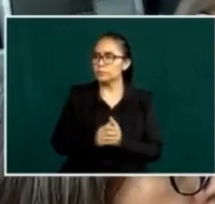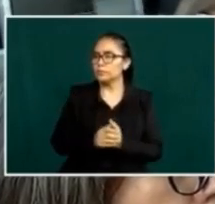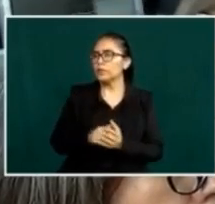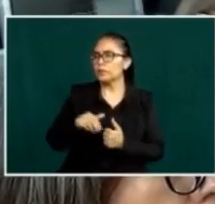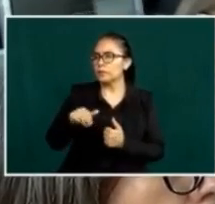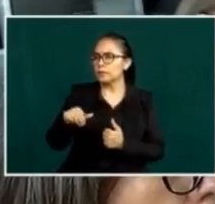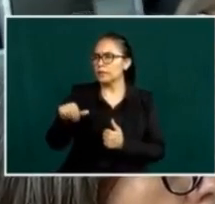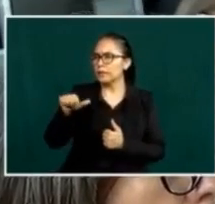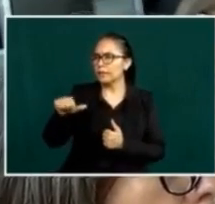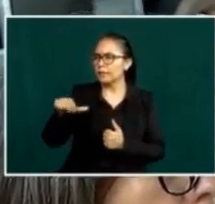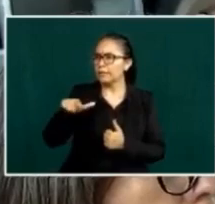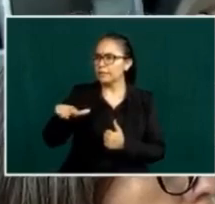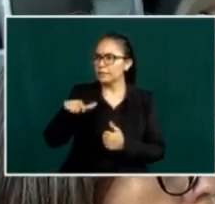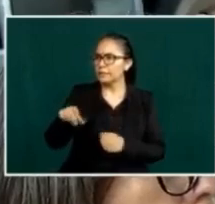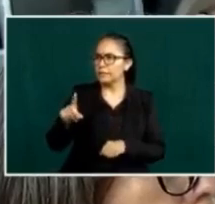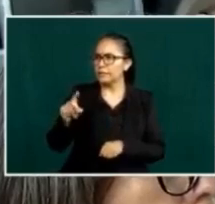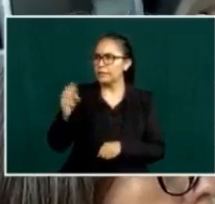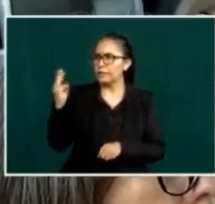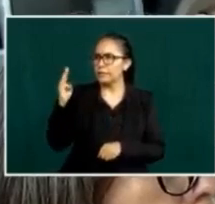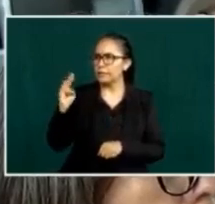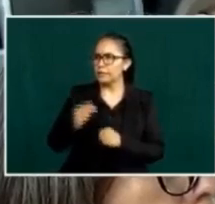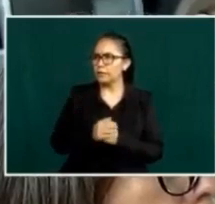On the 17th of May,